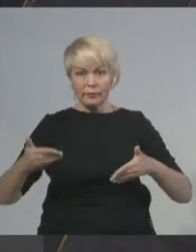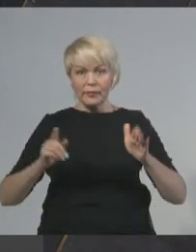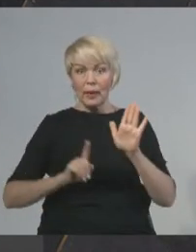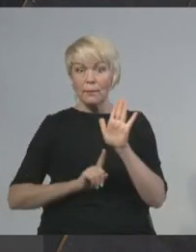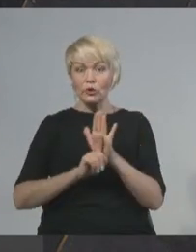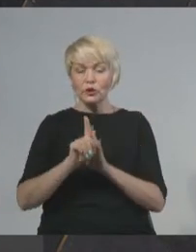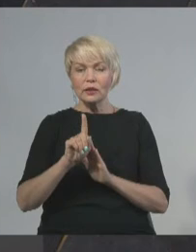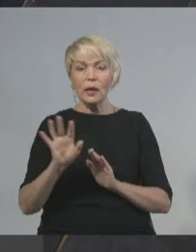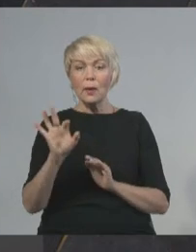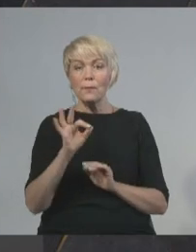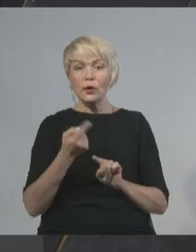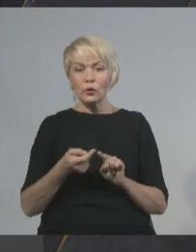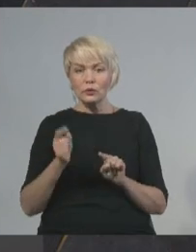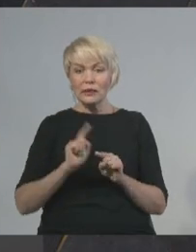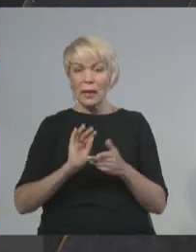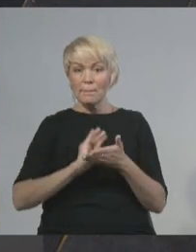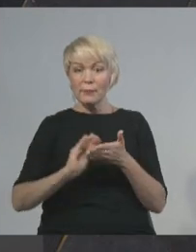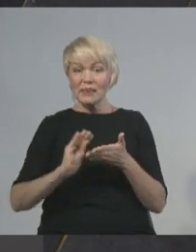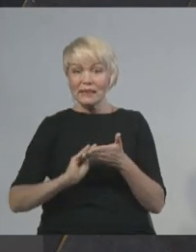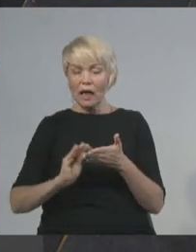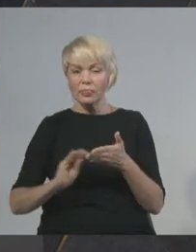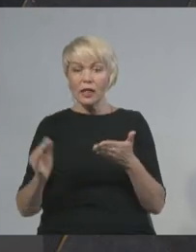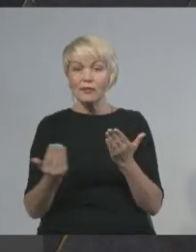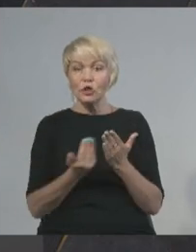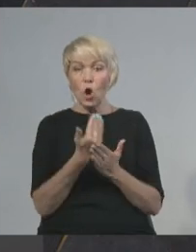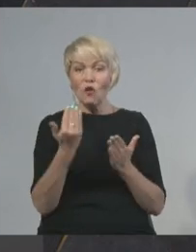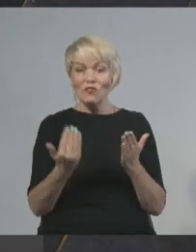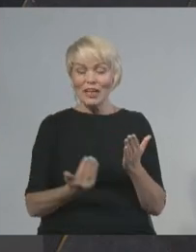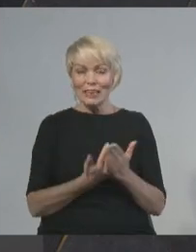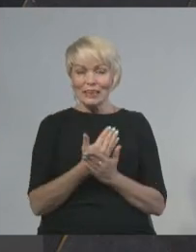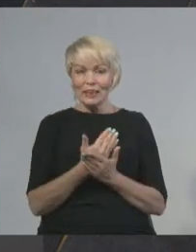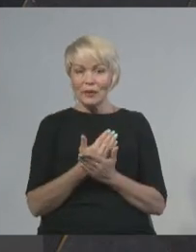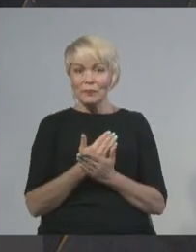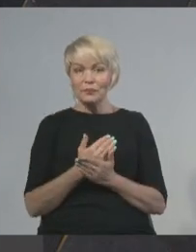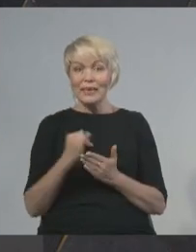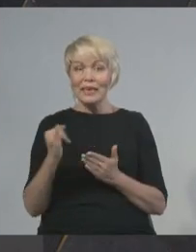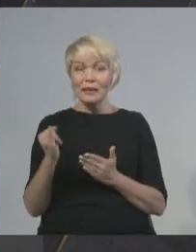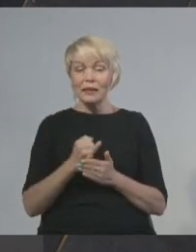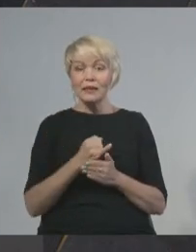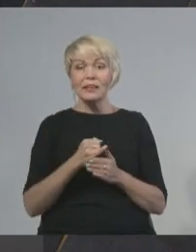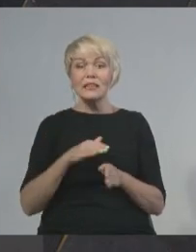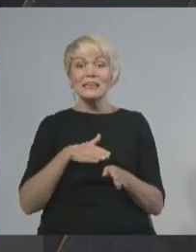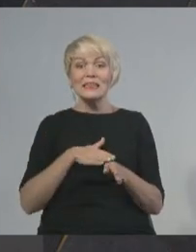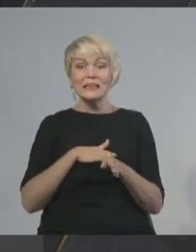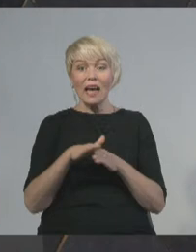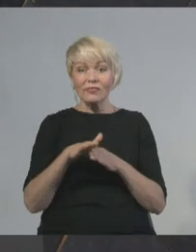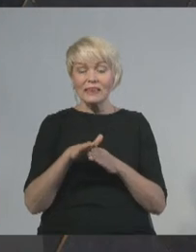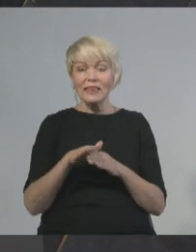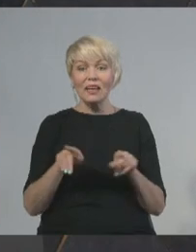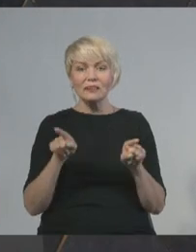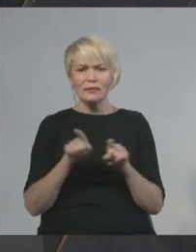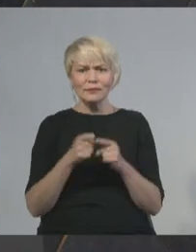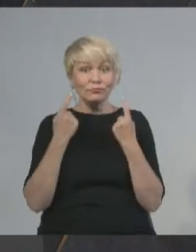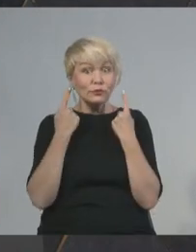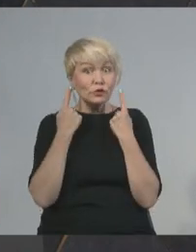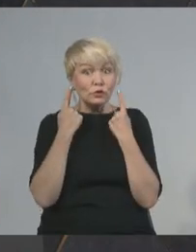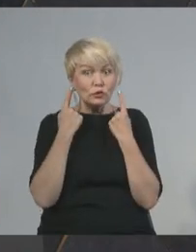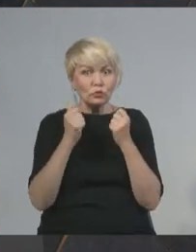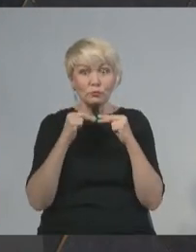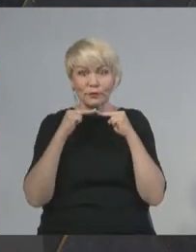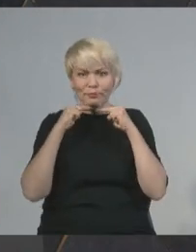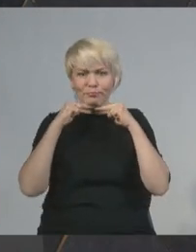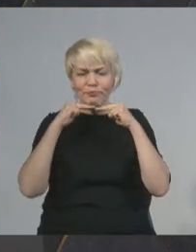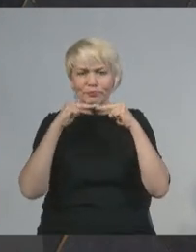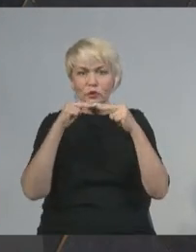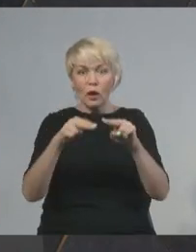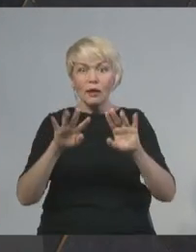lockdown started with we were writing about it and and it was a super